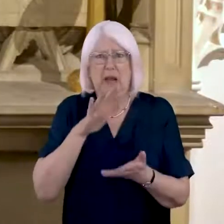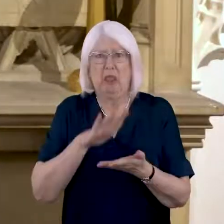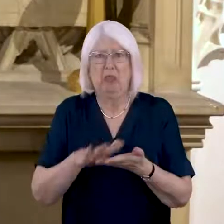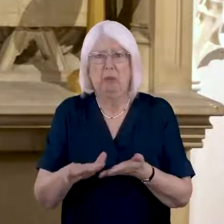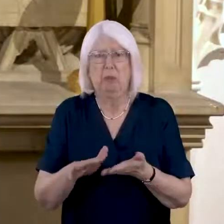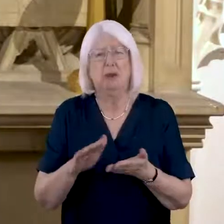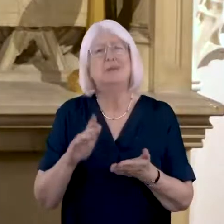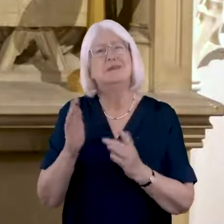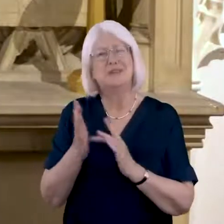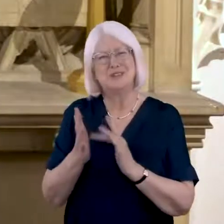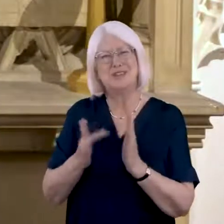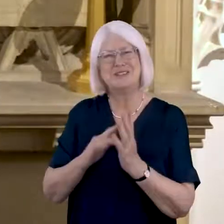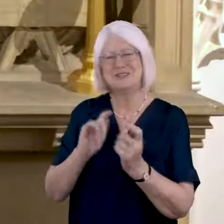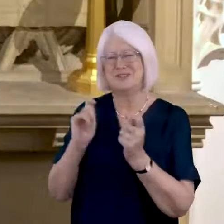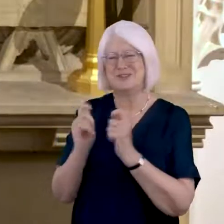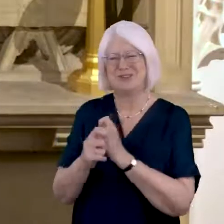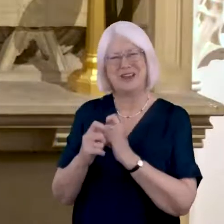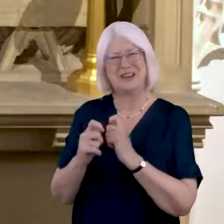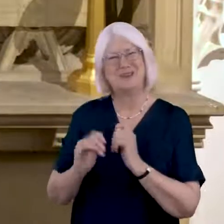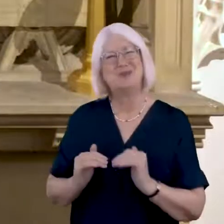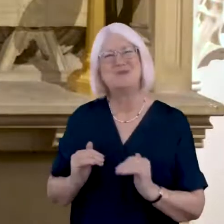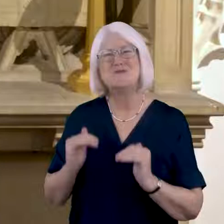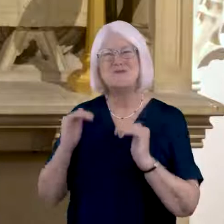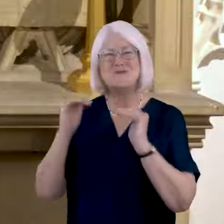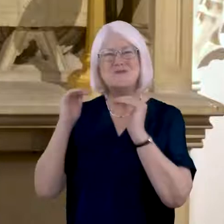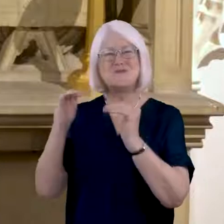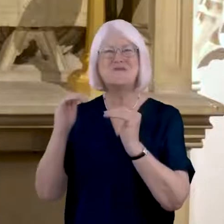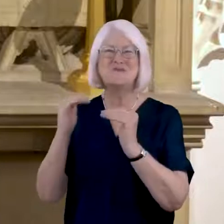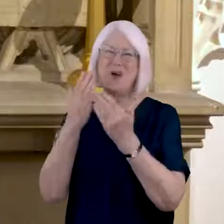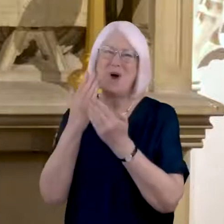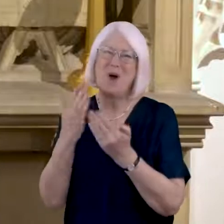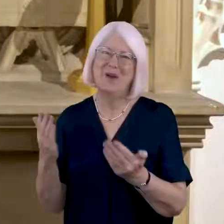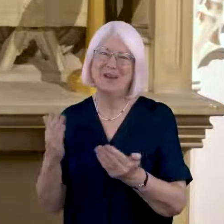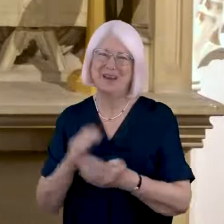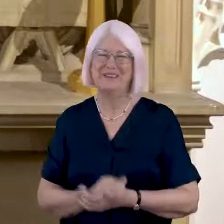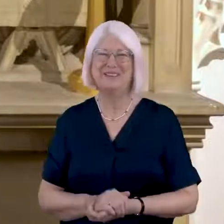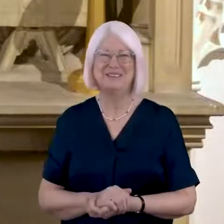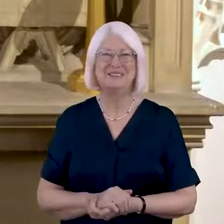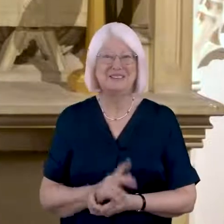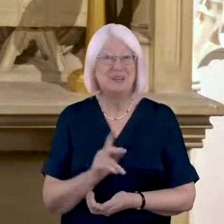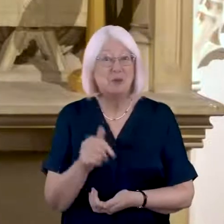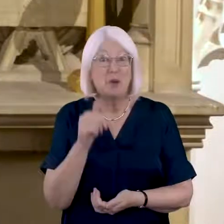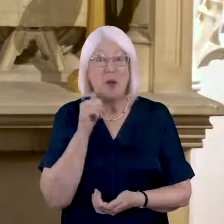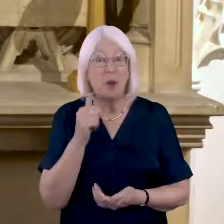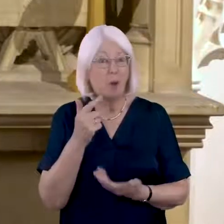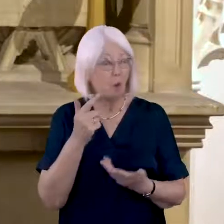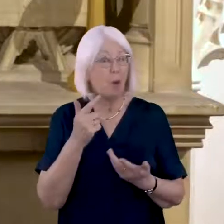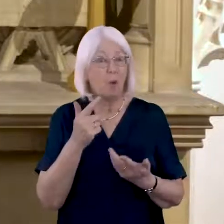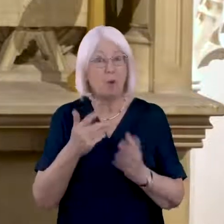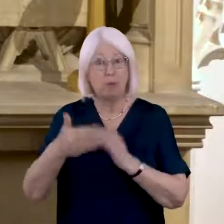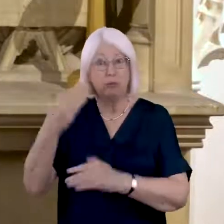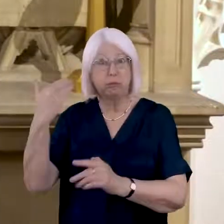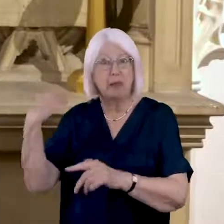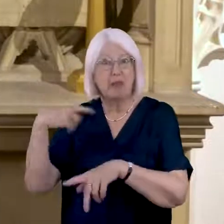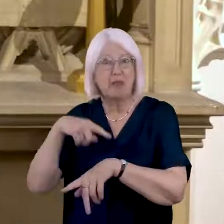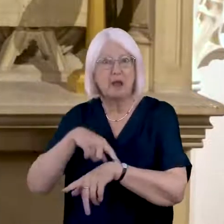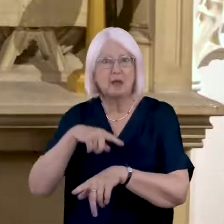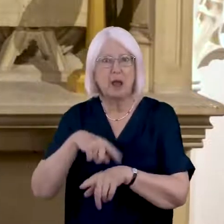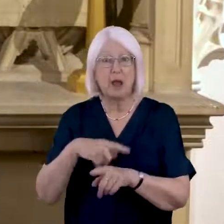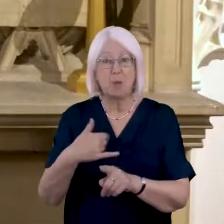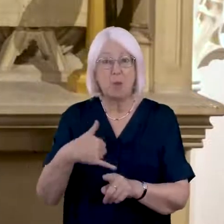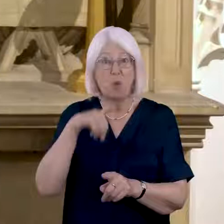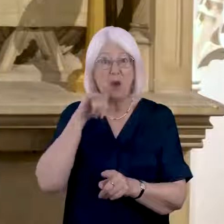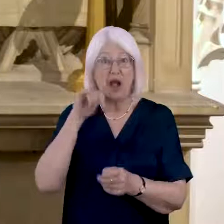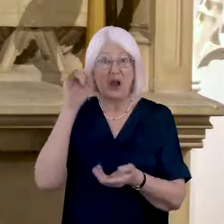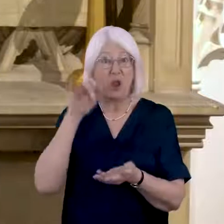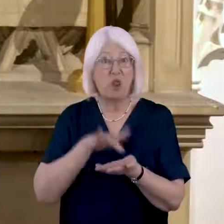happened. You don't have to know much about ancient Israelite weddings to know that running out of wine at the